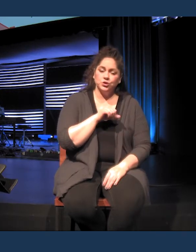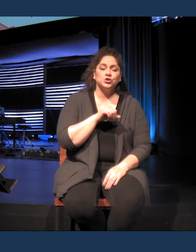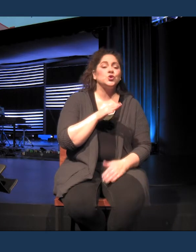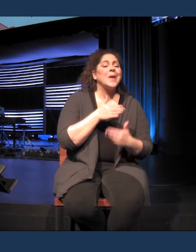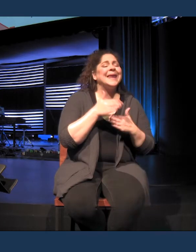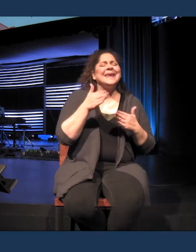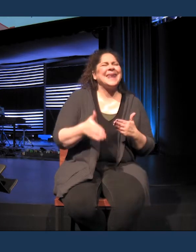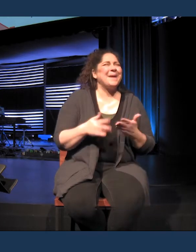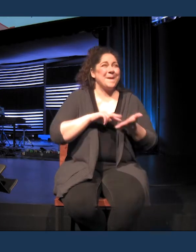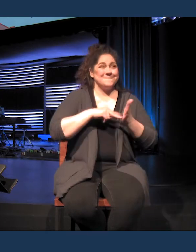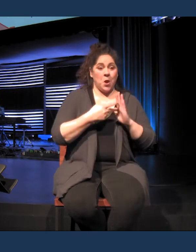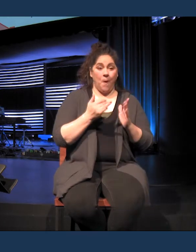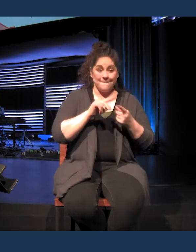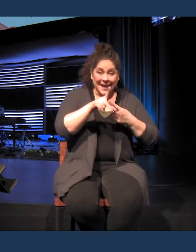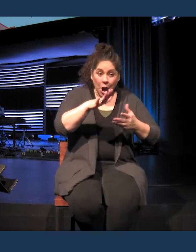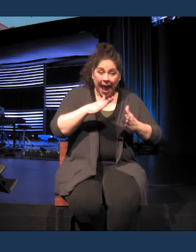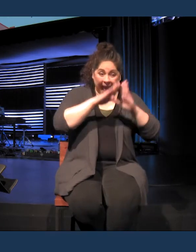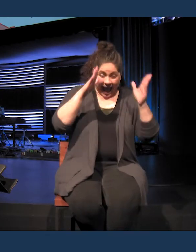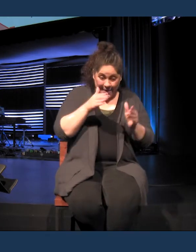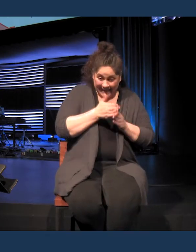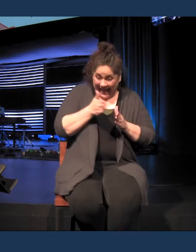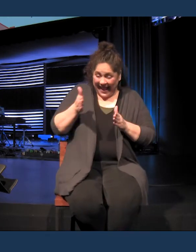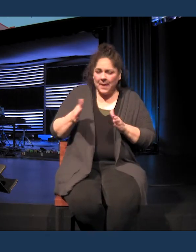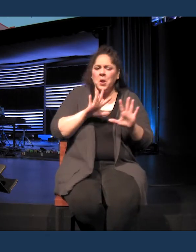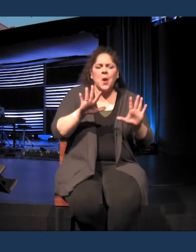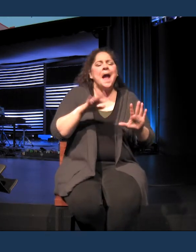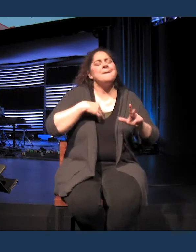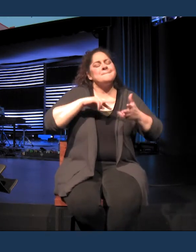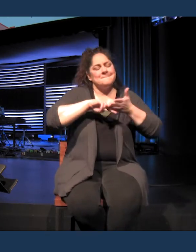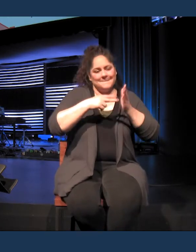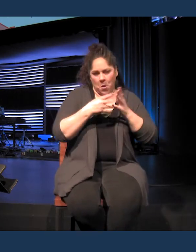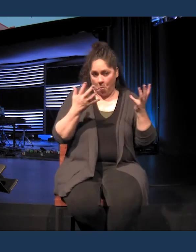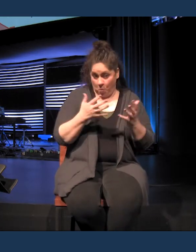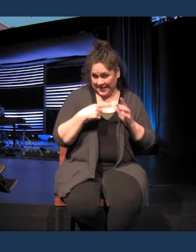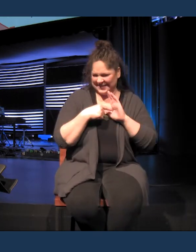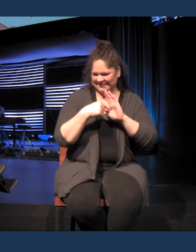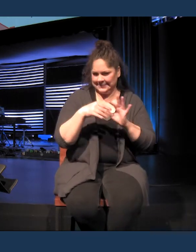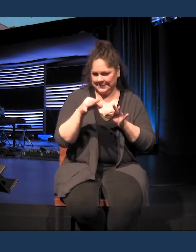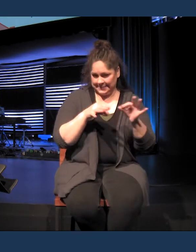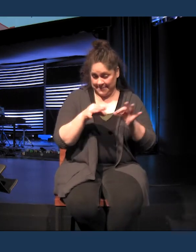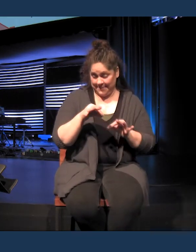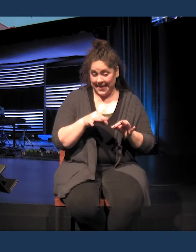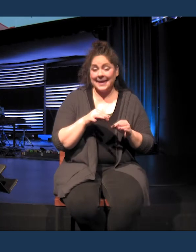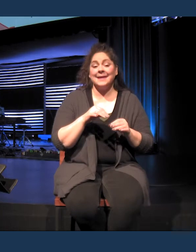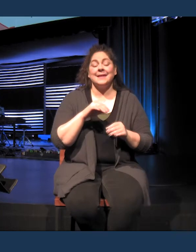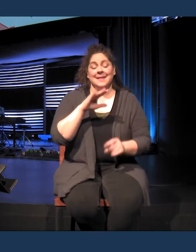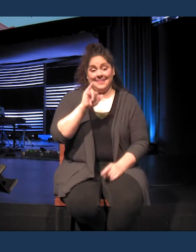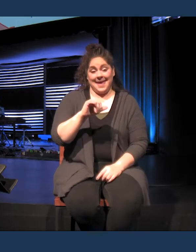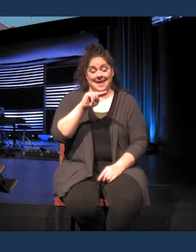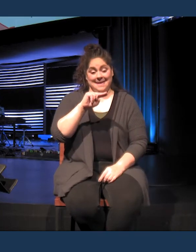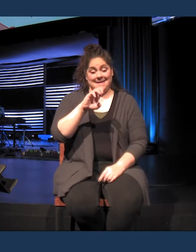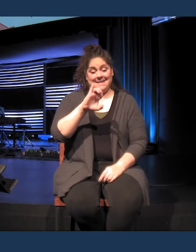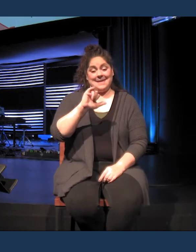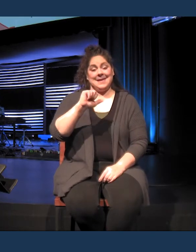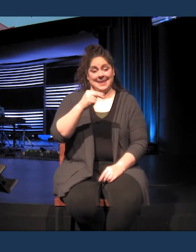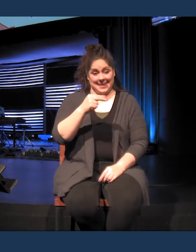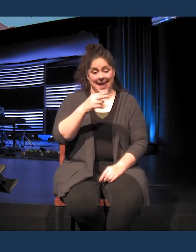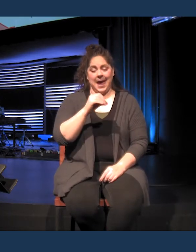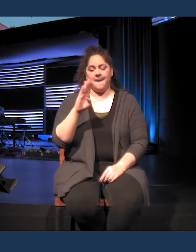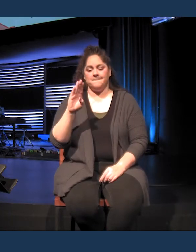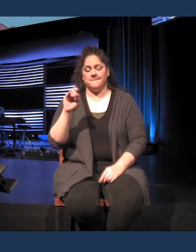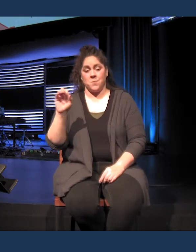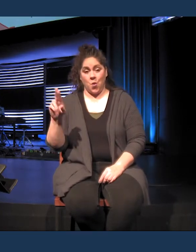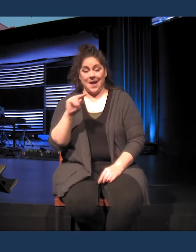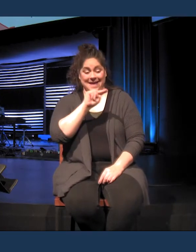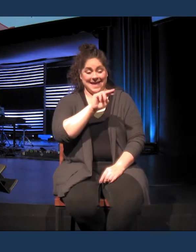our neighbor? Let's break that word apart in the English language. The word neighbor comes from two words, ne and bor. So first,